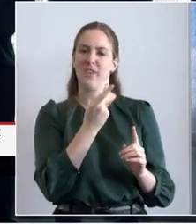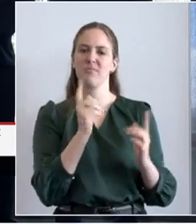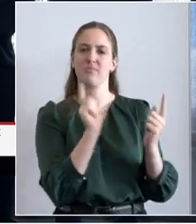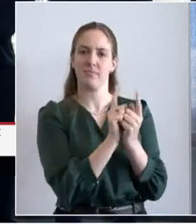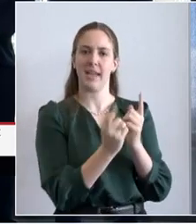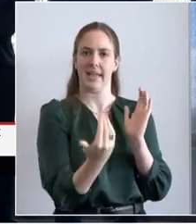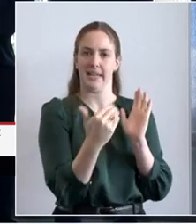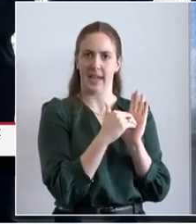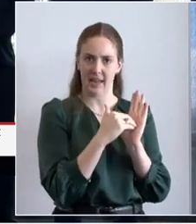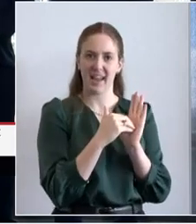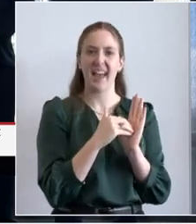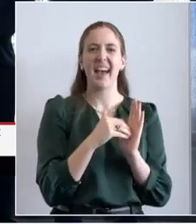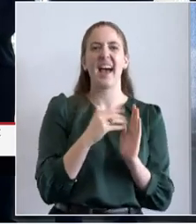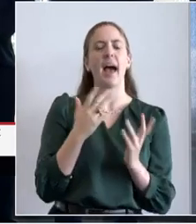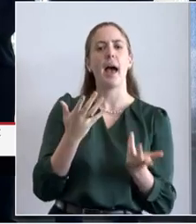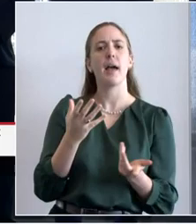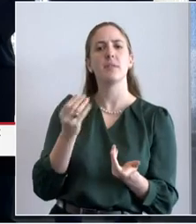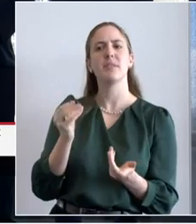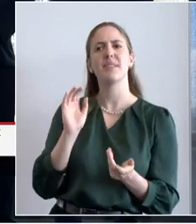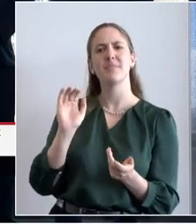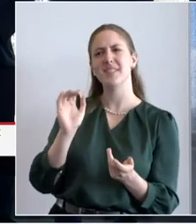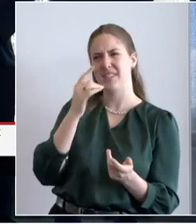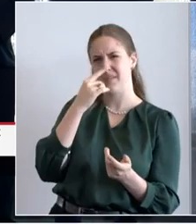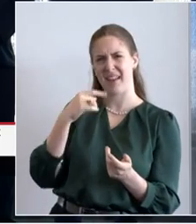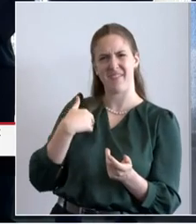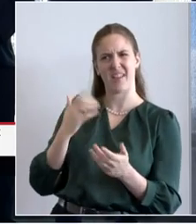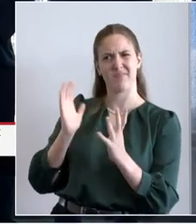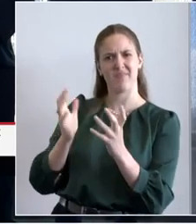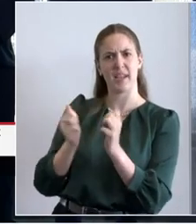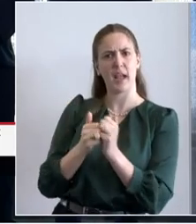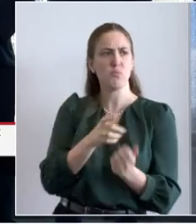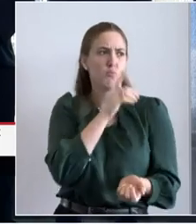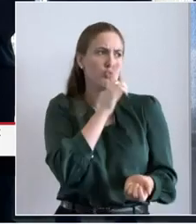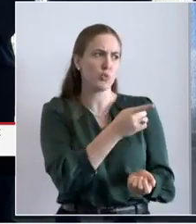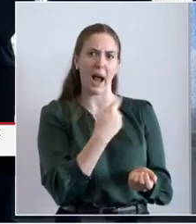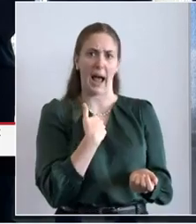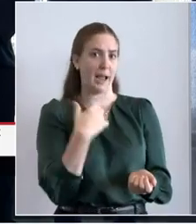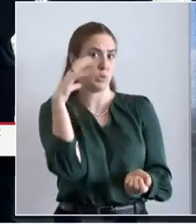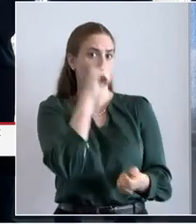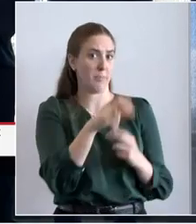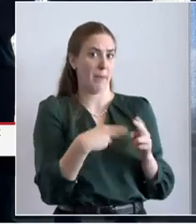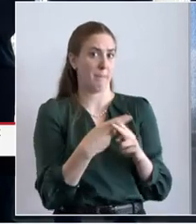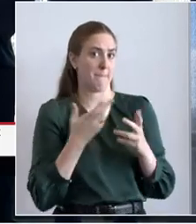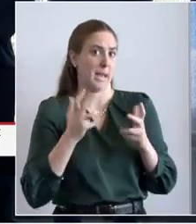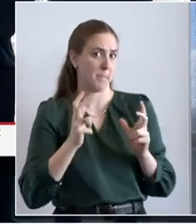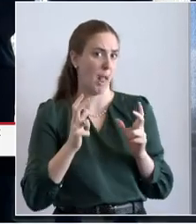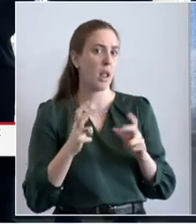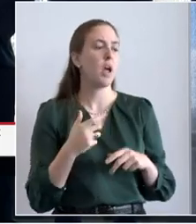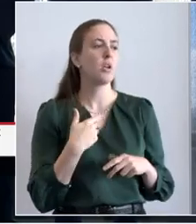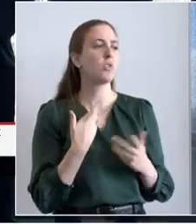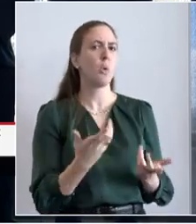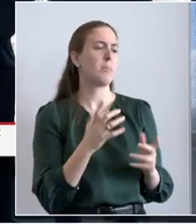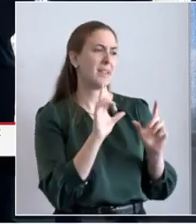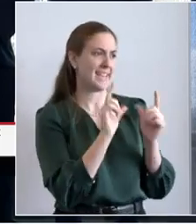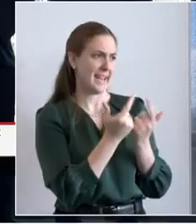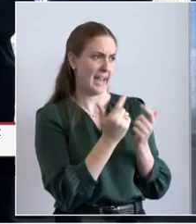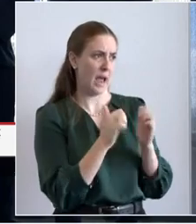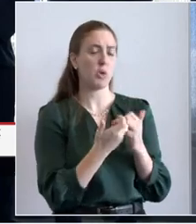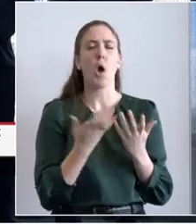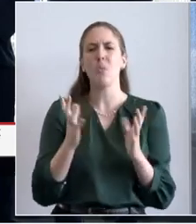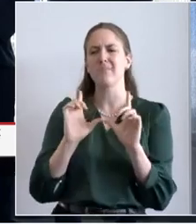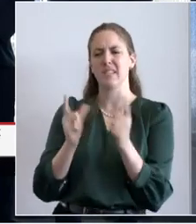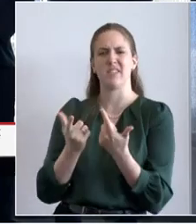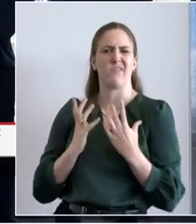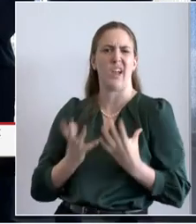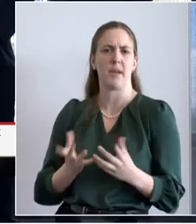sure. And I'm thinking he's coming to talk to me about basketball. So he comes in, my first question is, how's the league going? He goes, the league's fine, but that's not why I'm